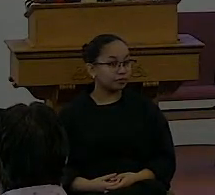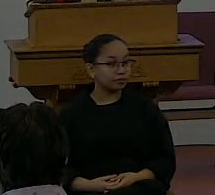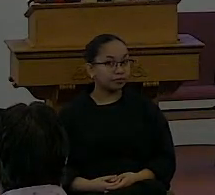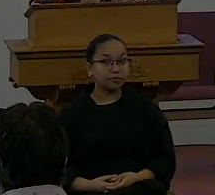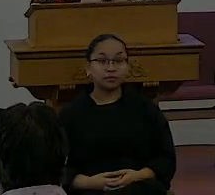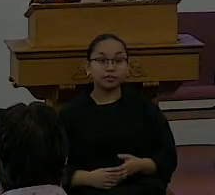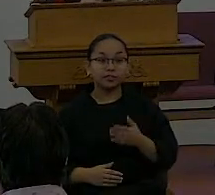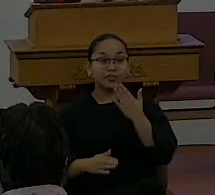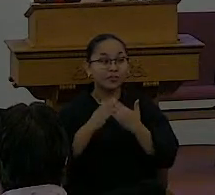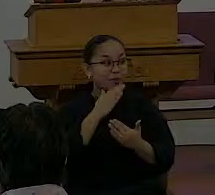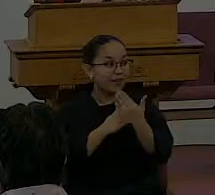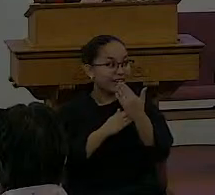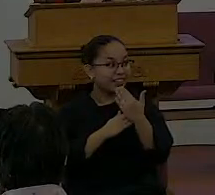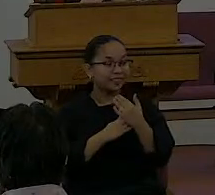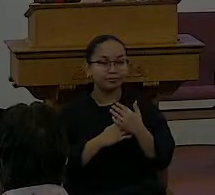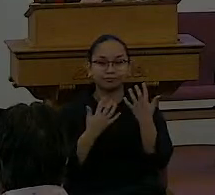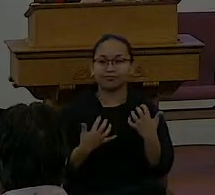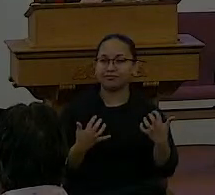Good morning.